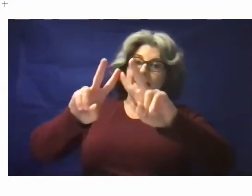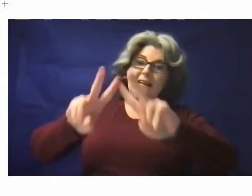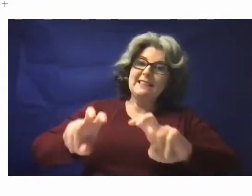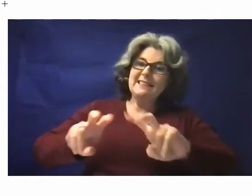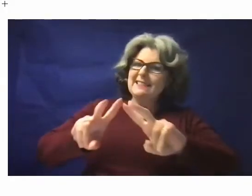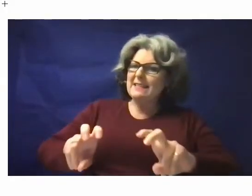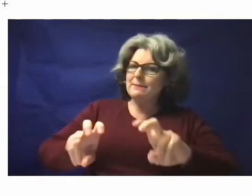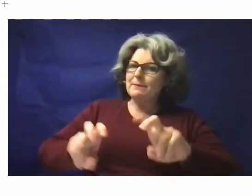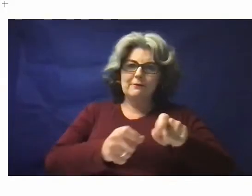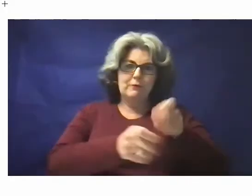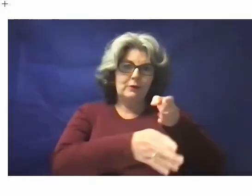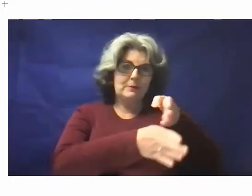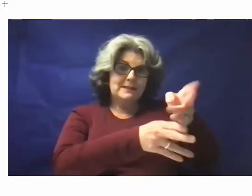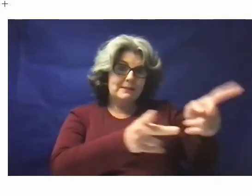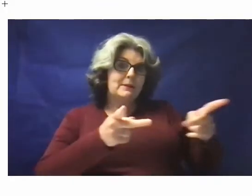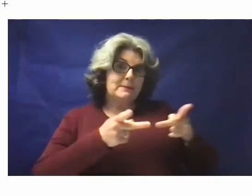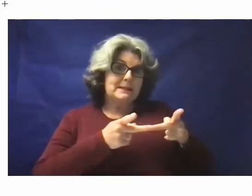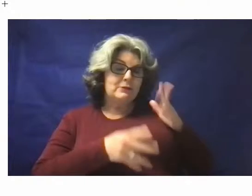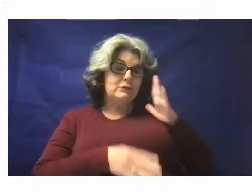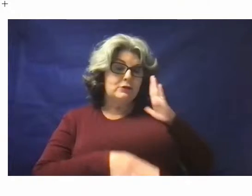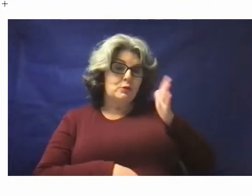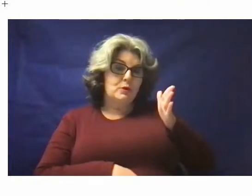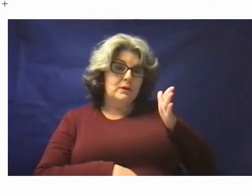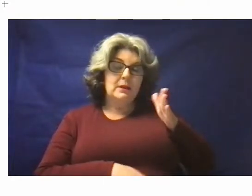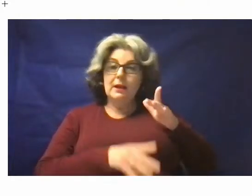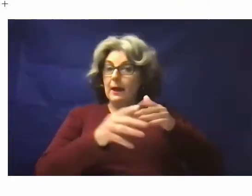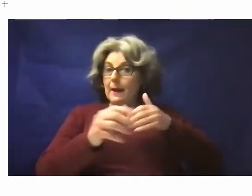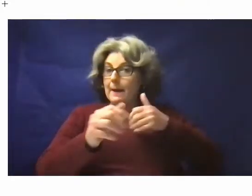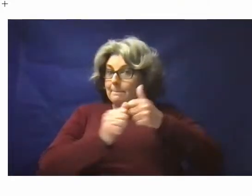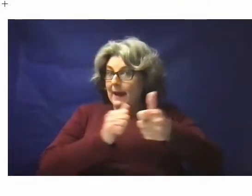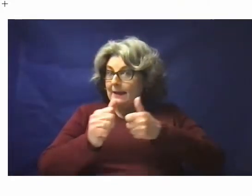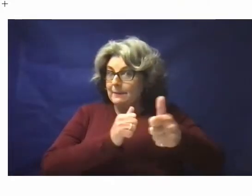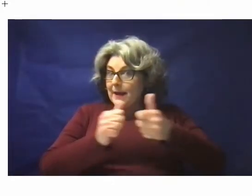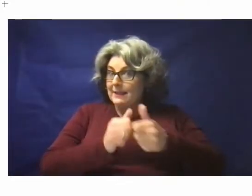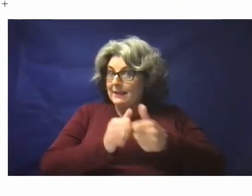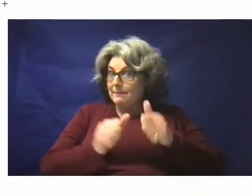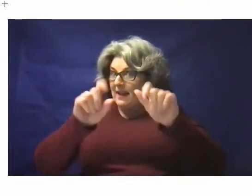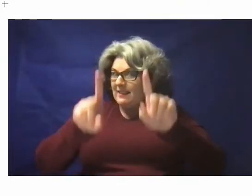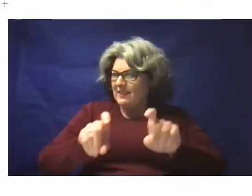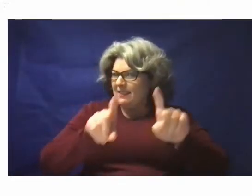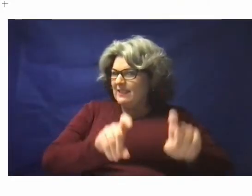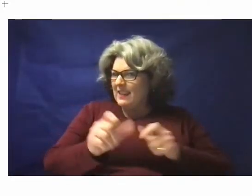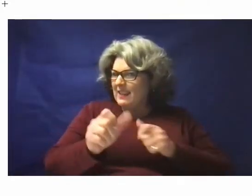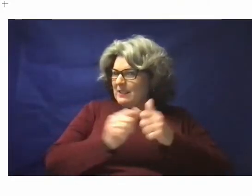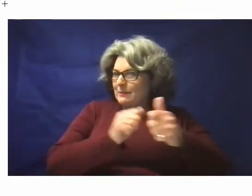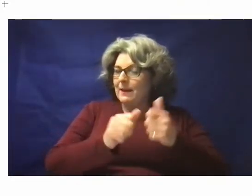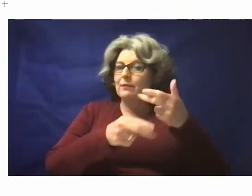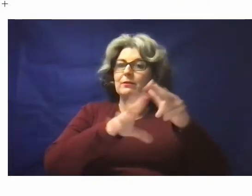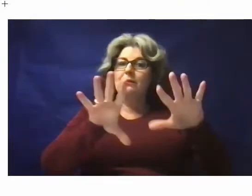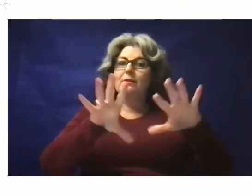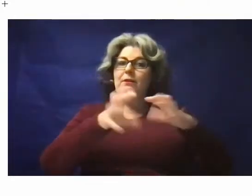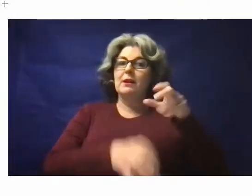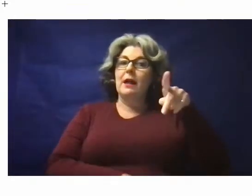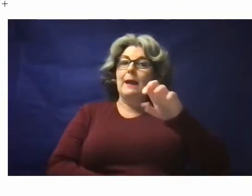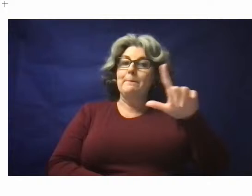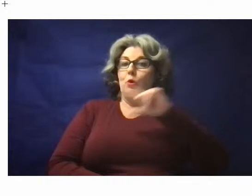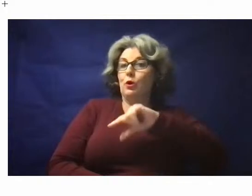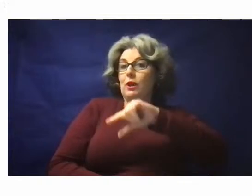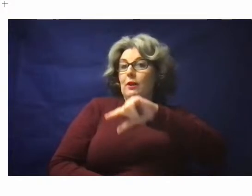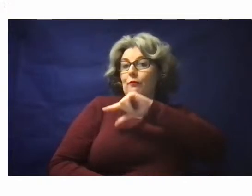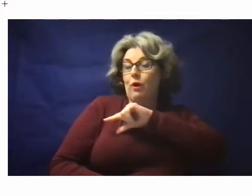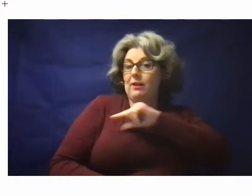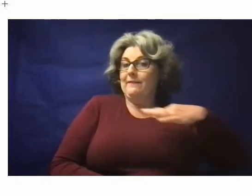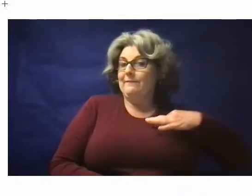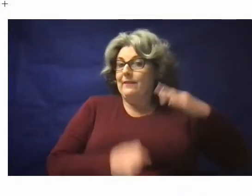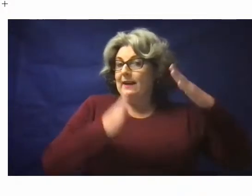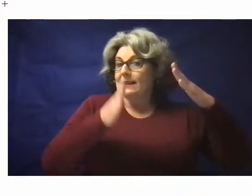specific position. In the end, if you pass all the assessments, you'll be placed in what we call a pool of qualified candidates. The